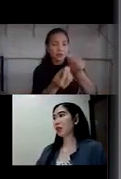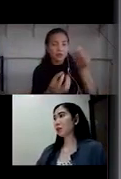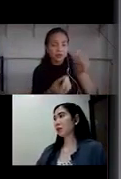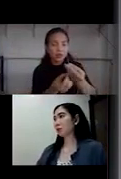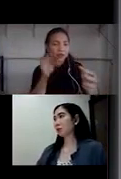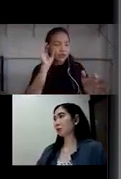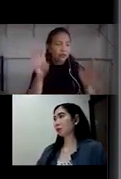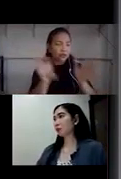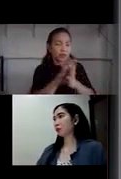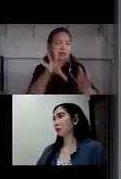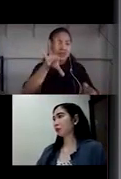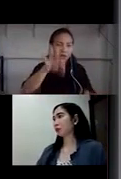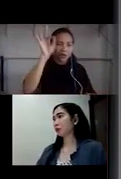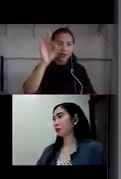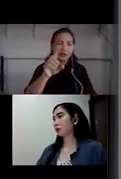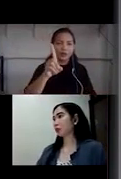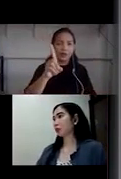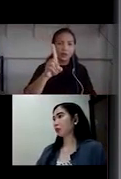select drive,